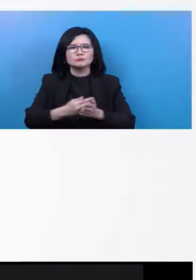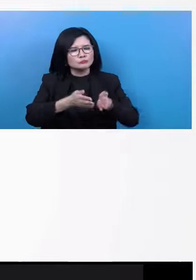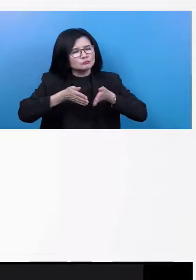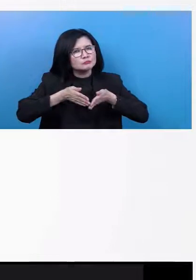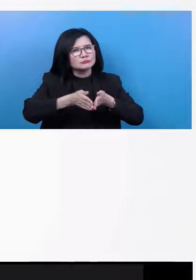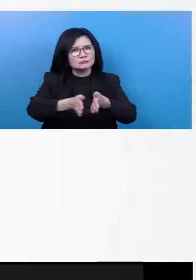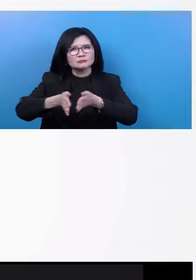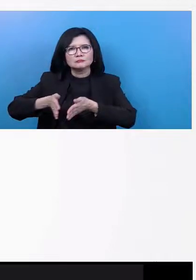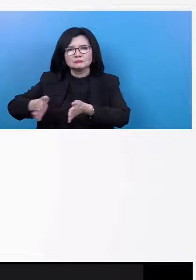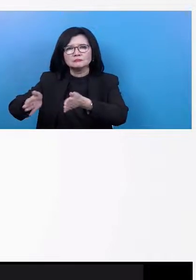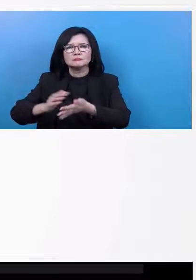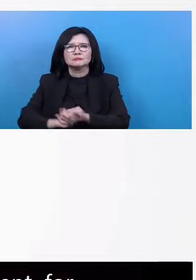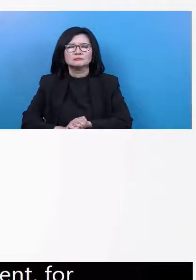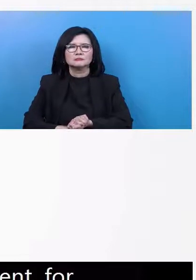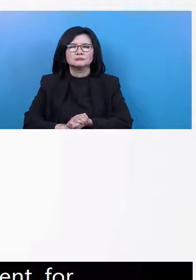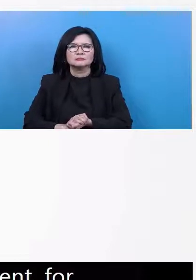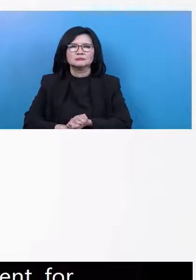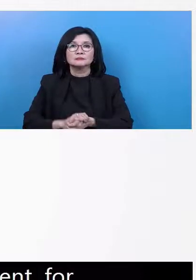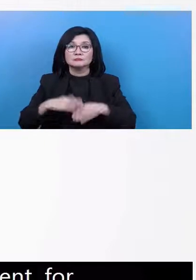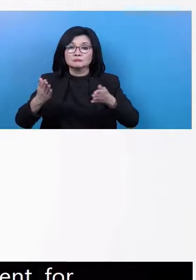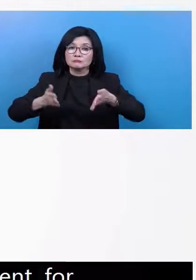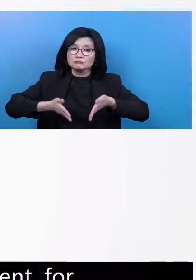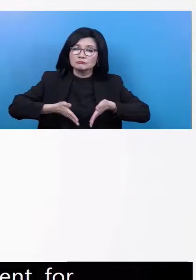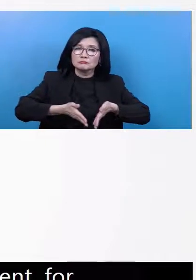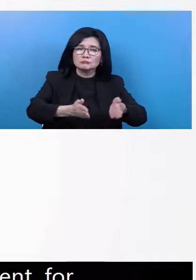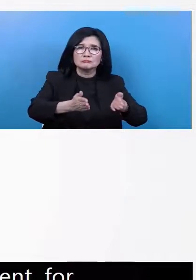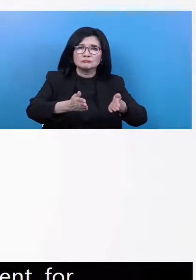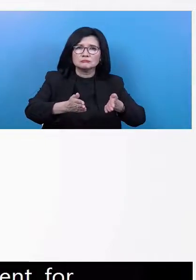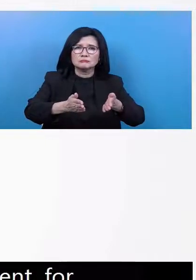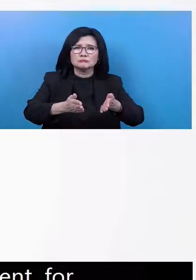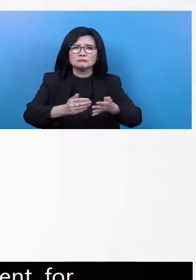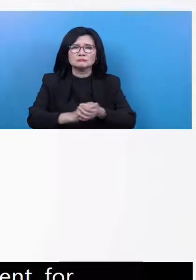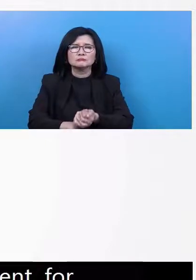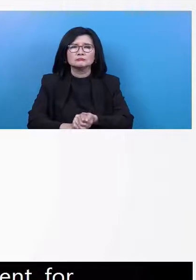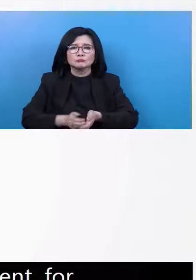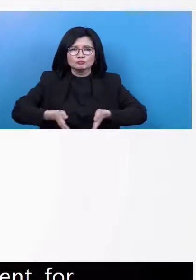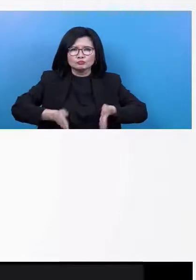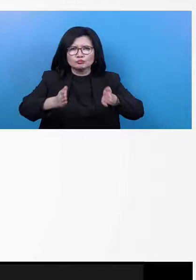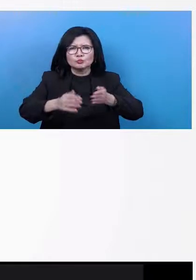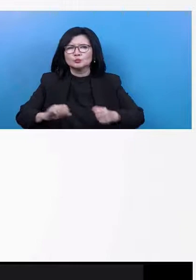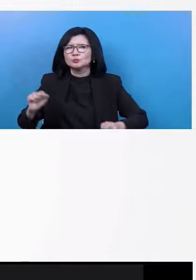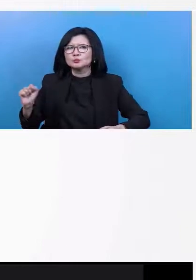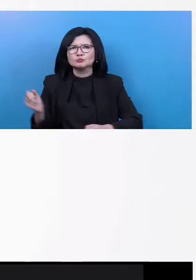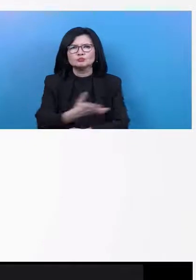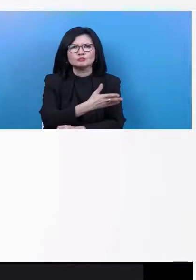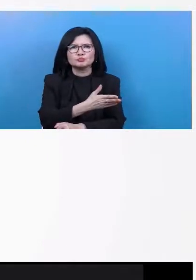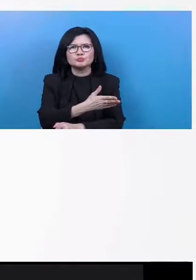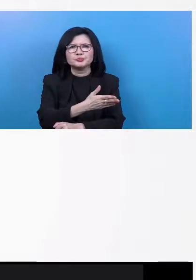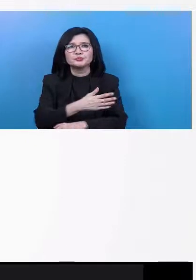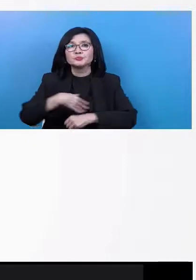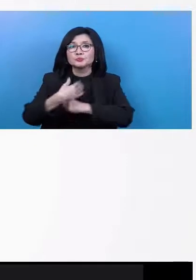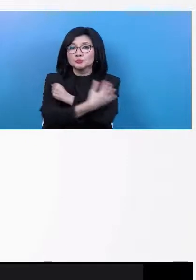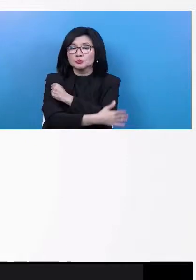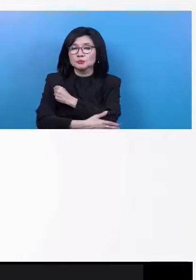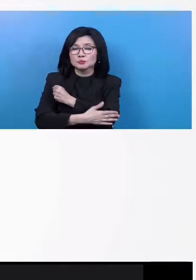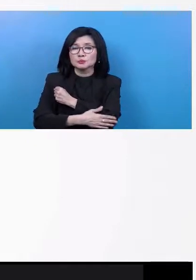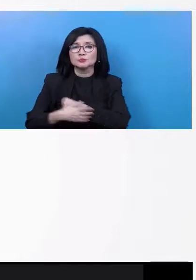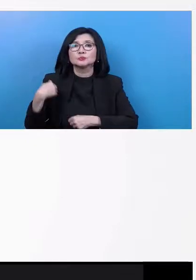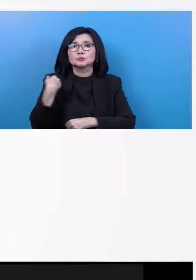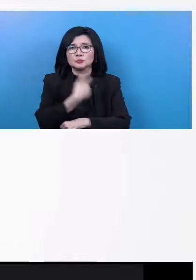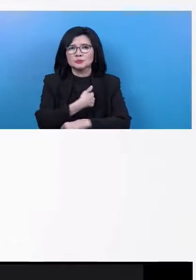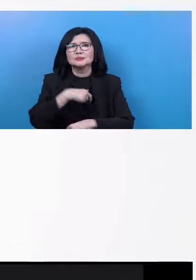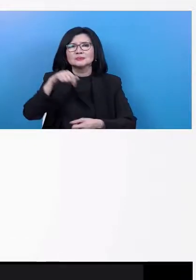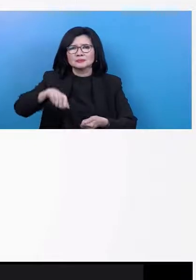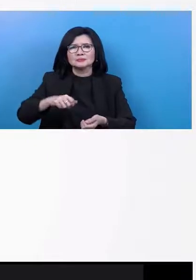as the highway network in this country. But because of the present economic crisis, we